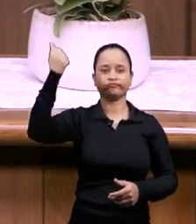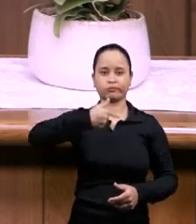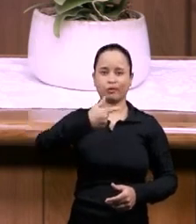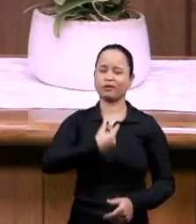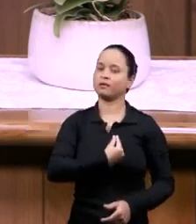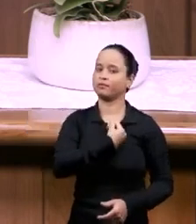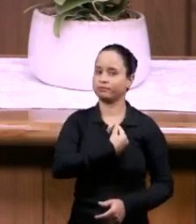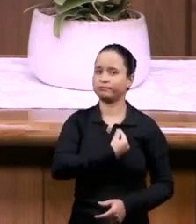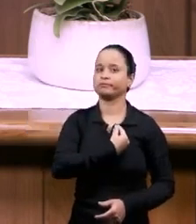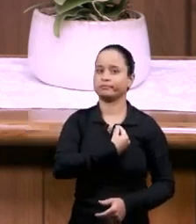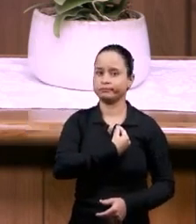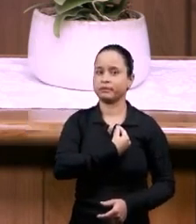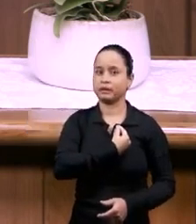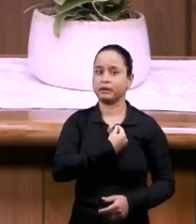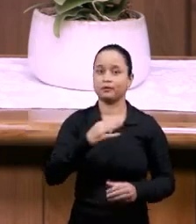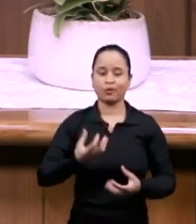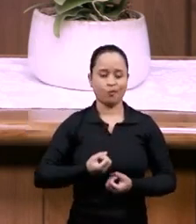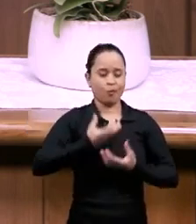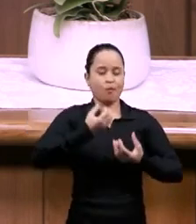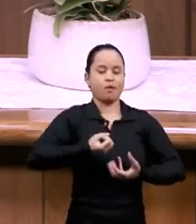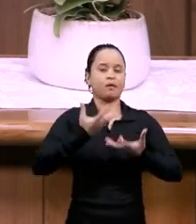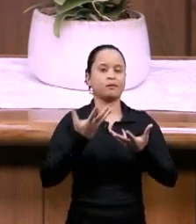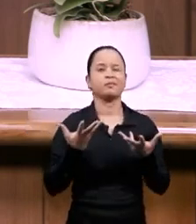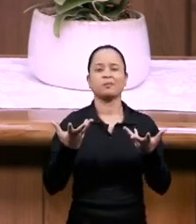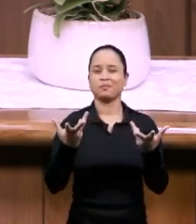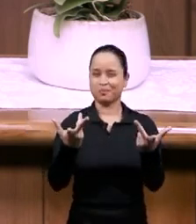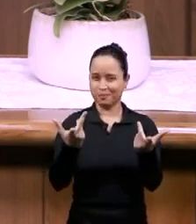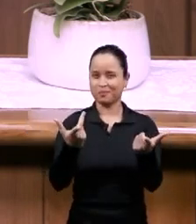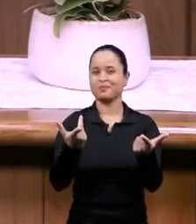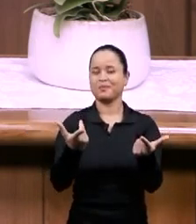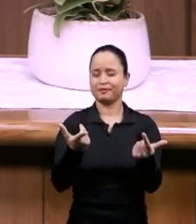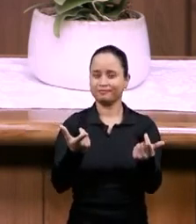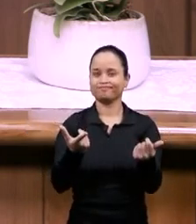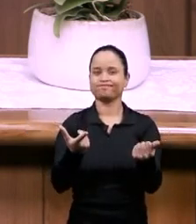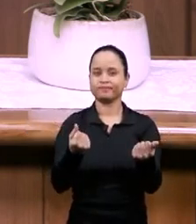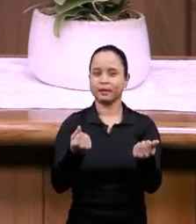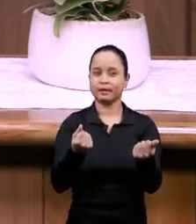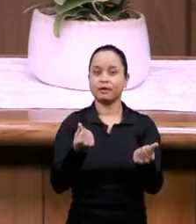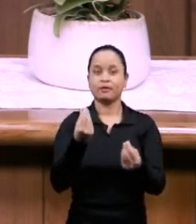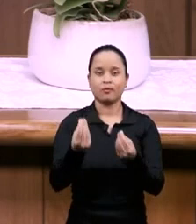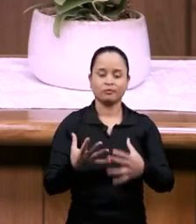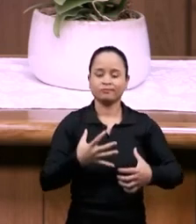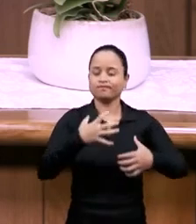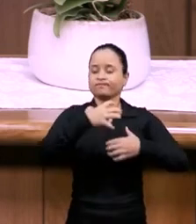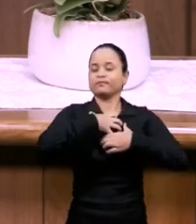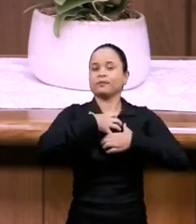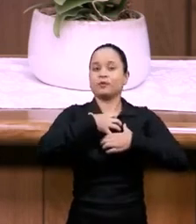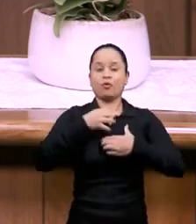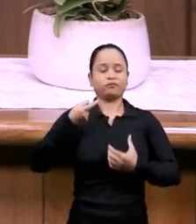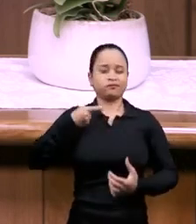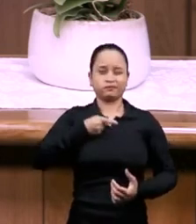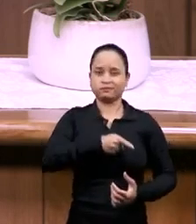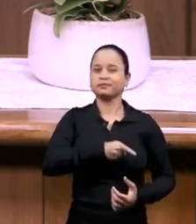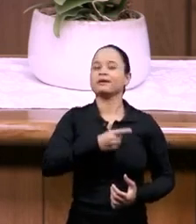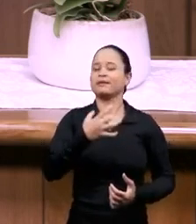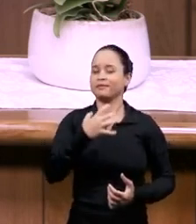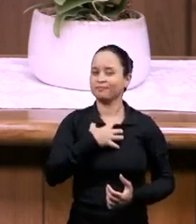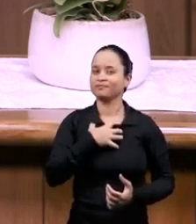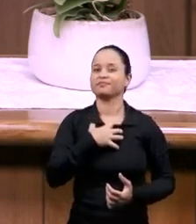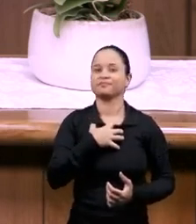passed a notable poem, something that truly touches us in what